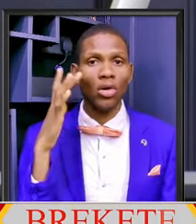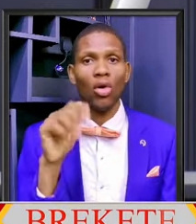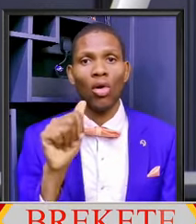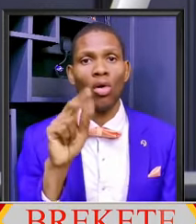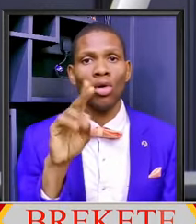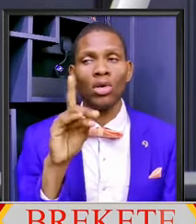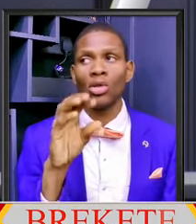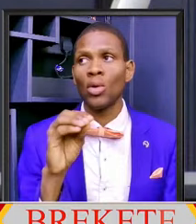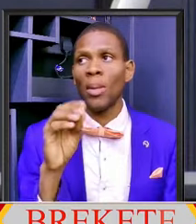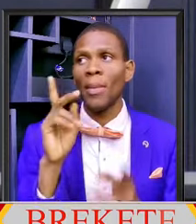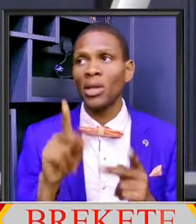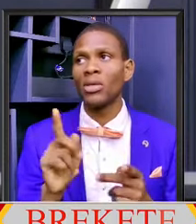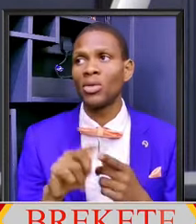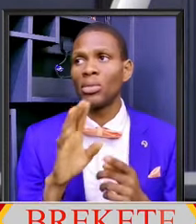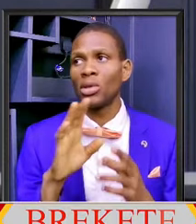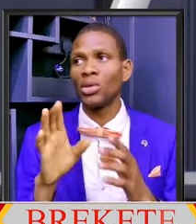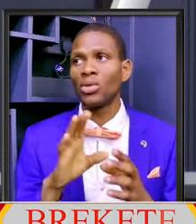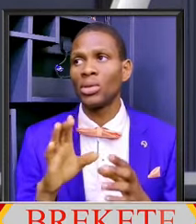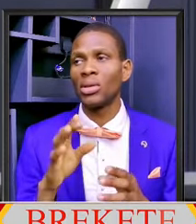Thank you.